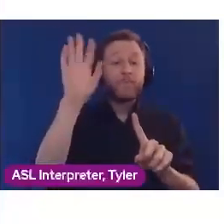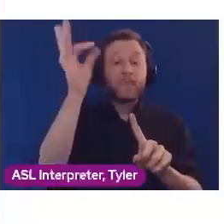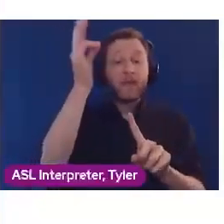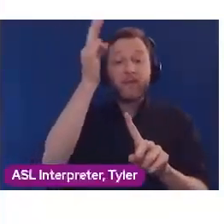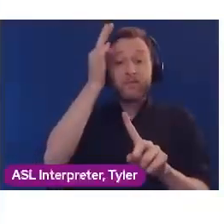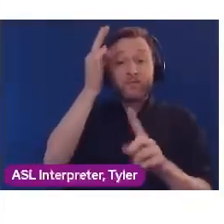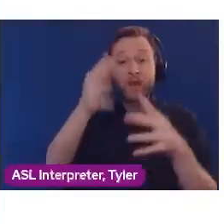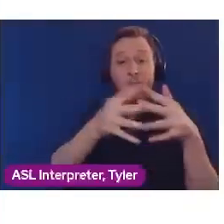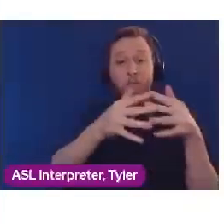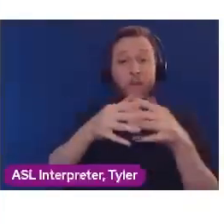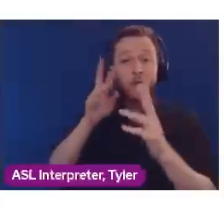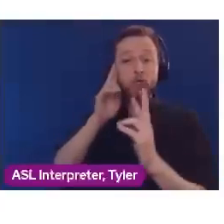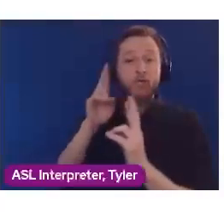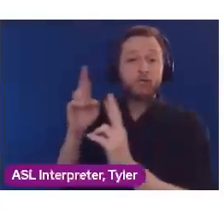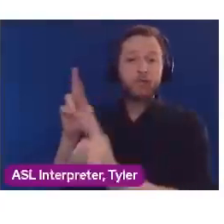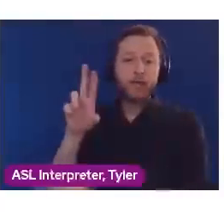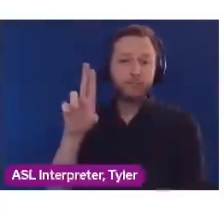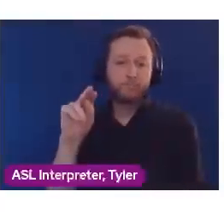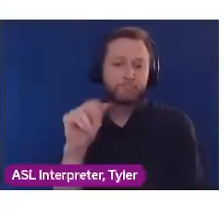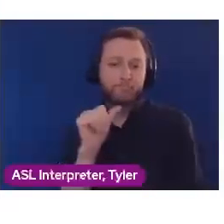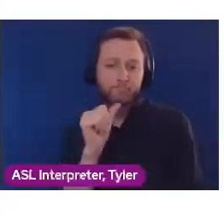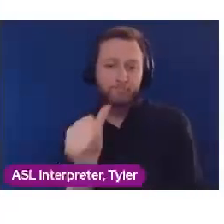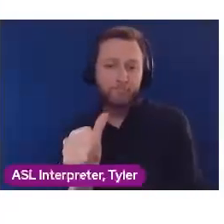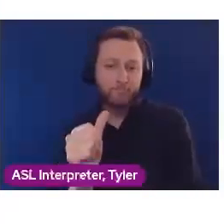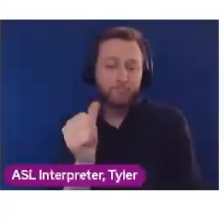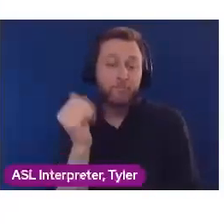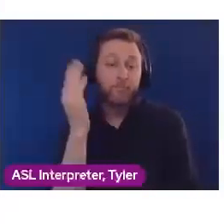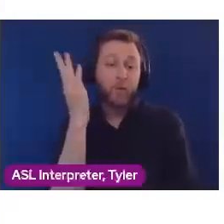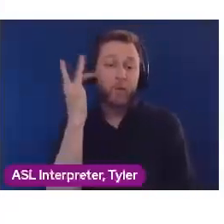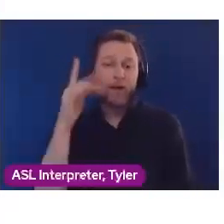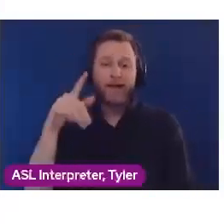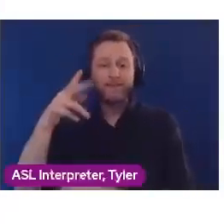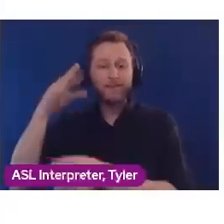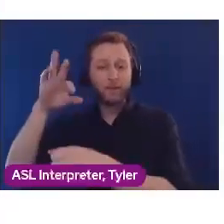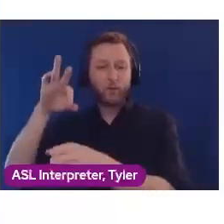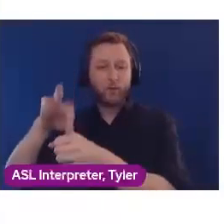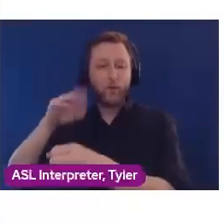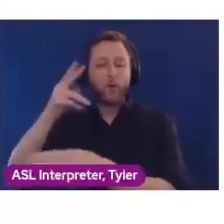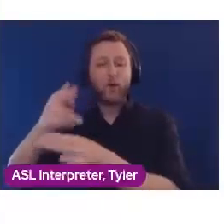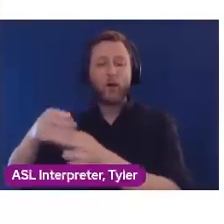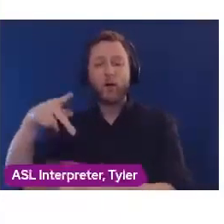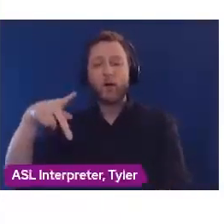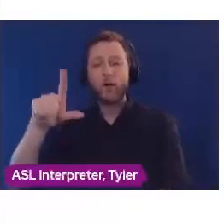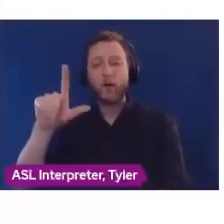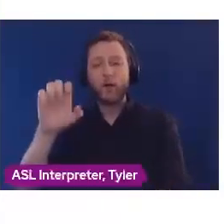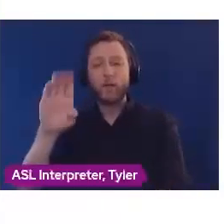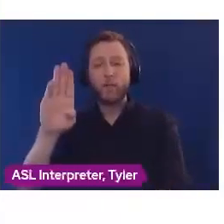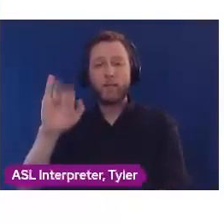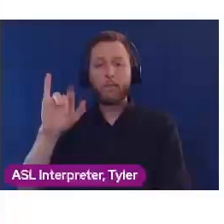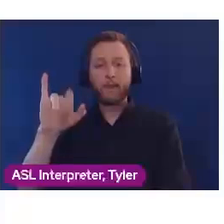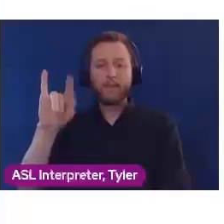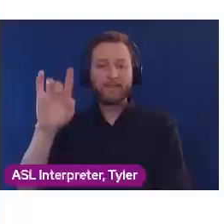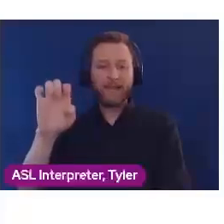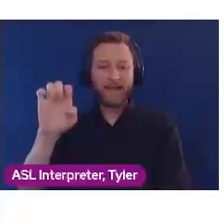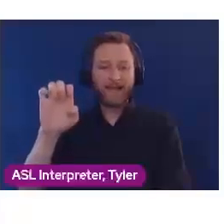their process and the legitimacy of those plebiscites are very questionable.